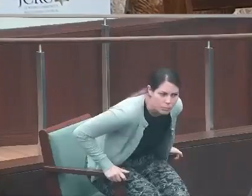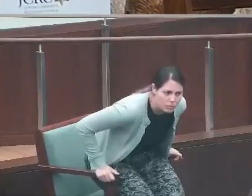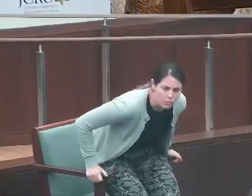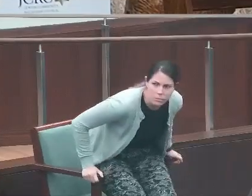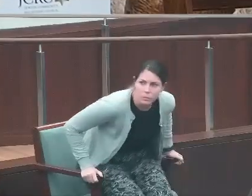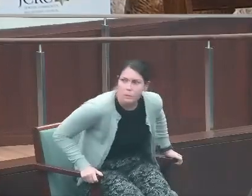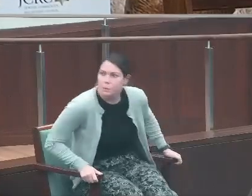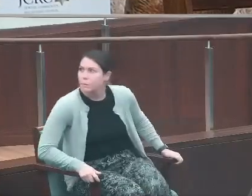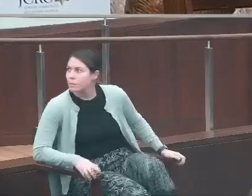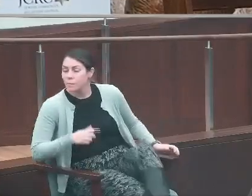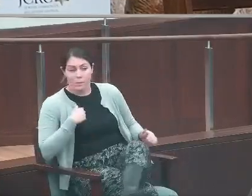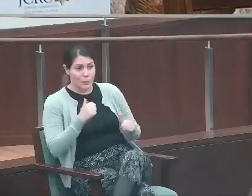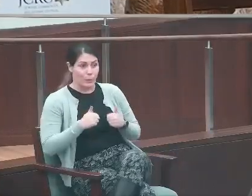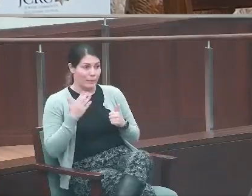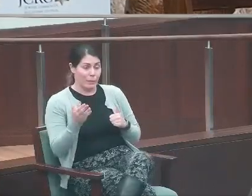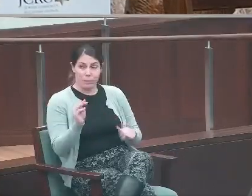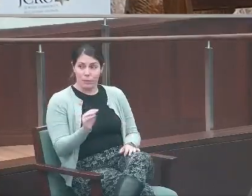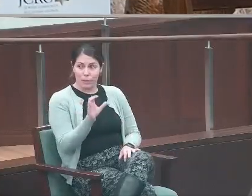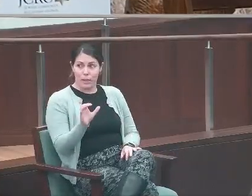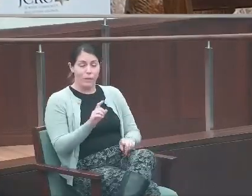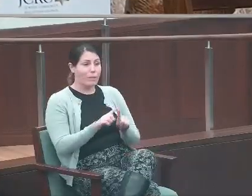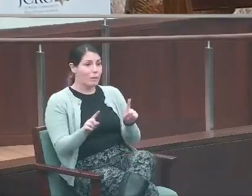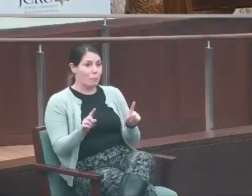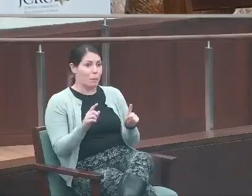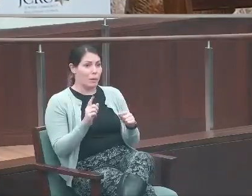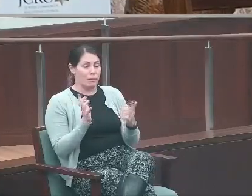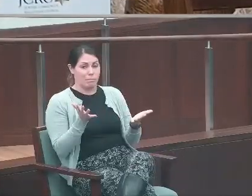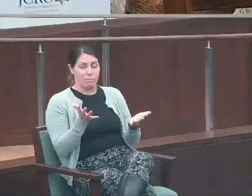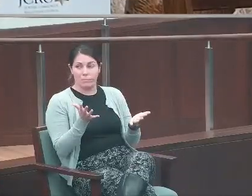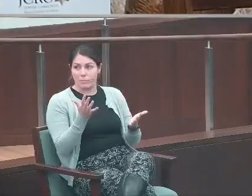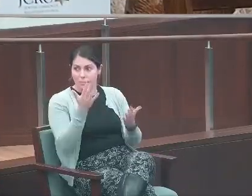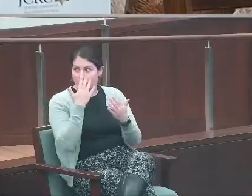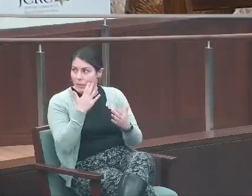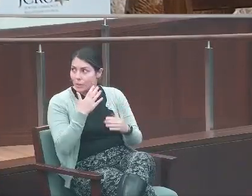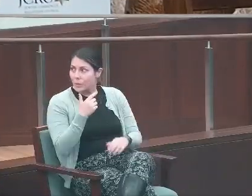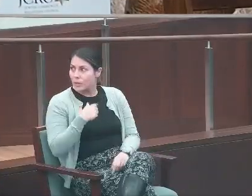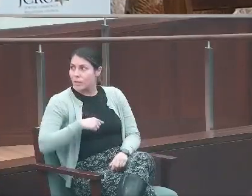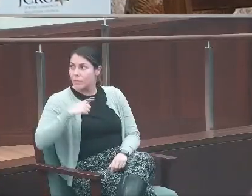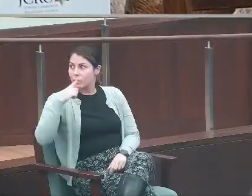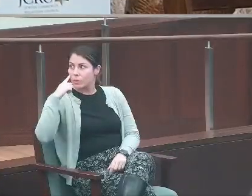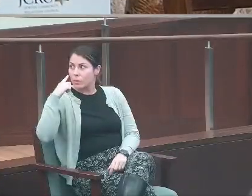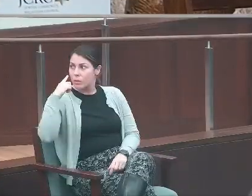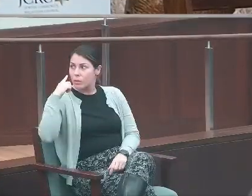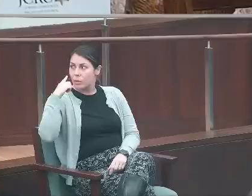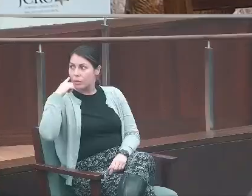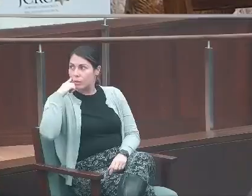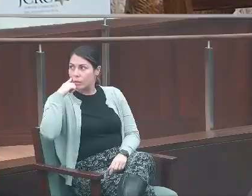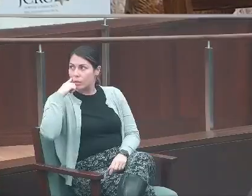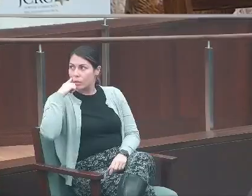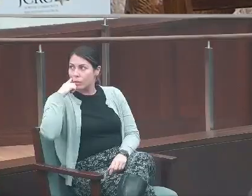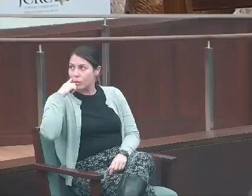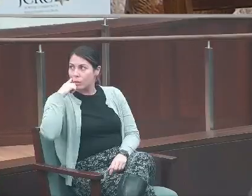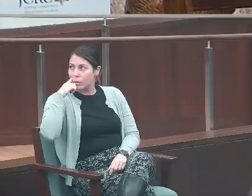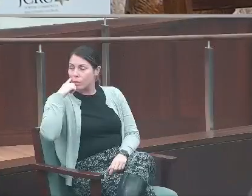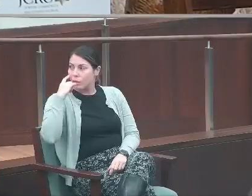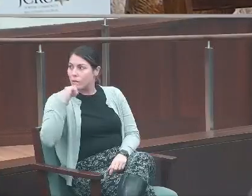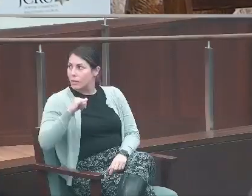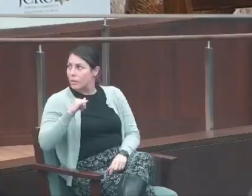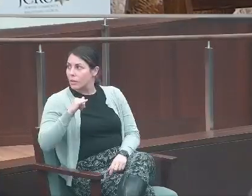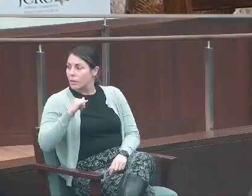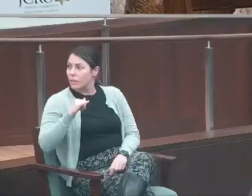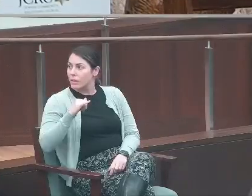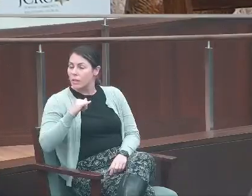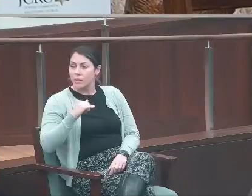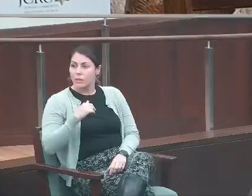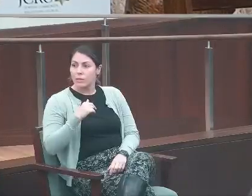County. I swim across the river to get here. But when I heard of your accomplishments just here this evening, it was really just